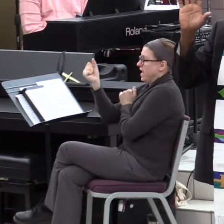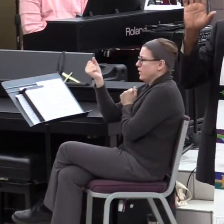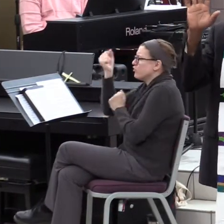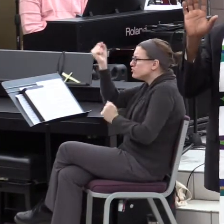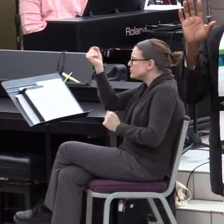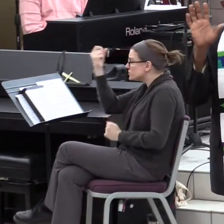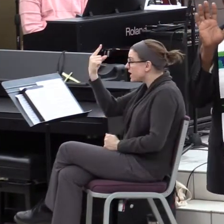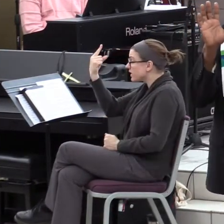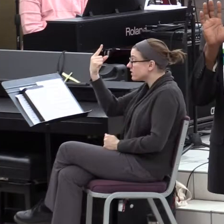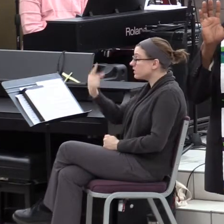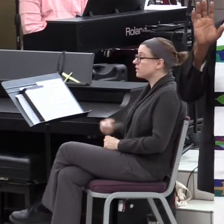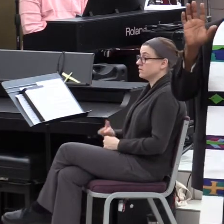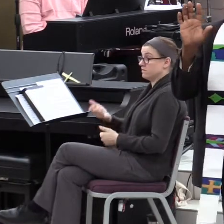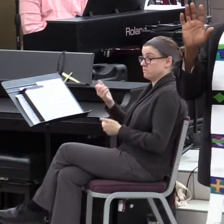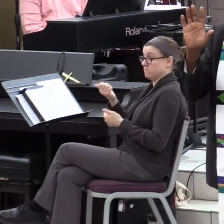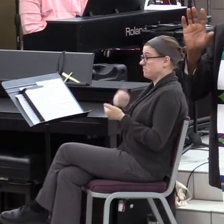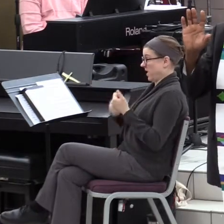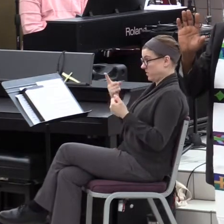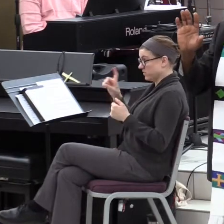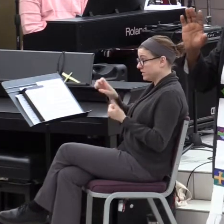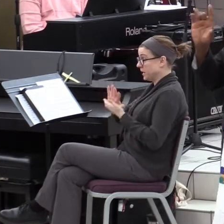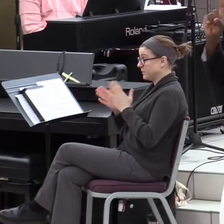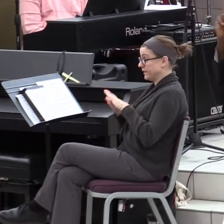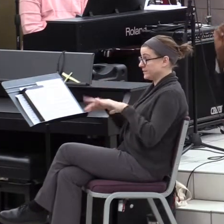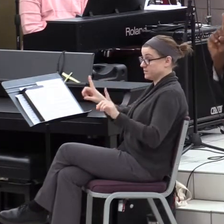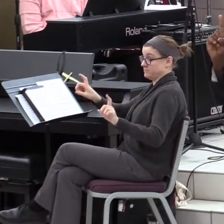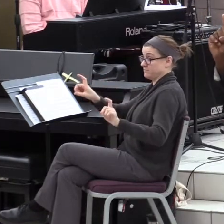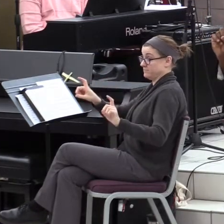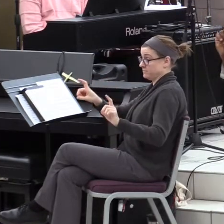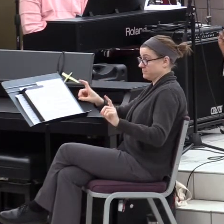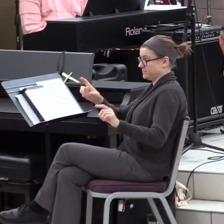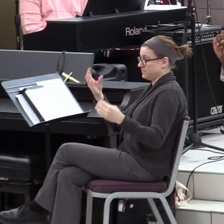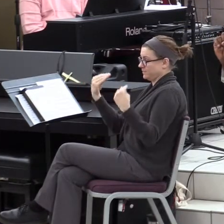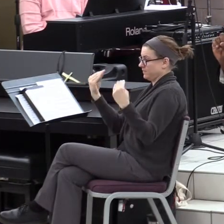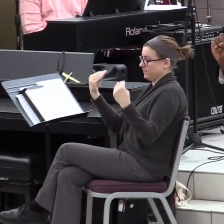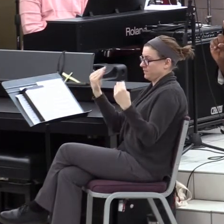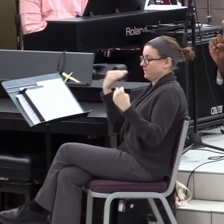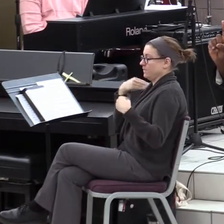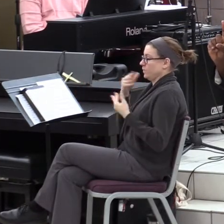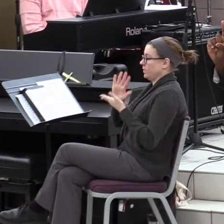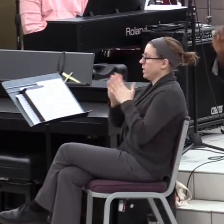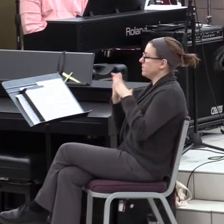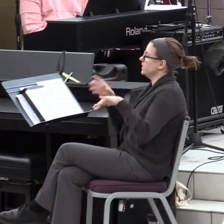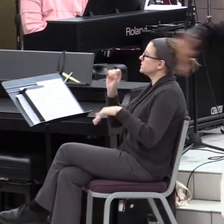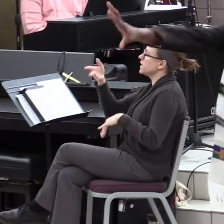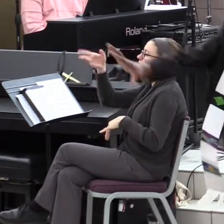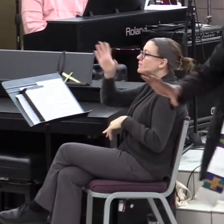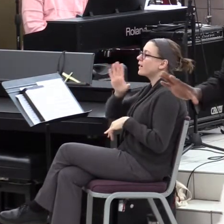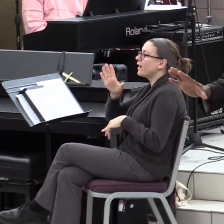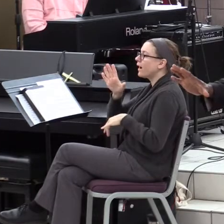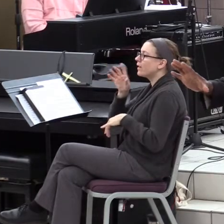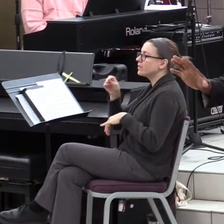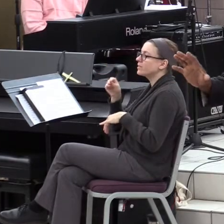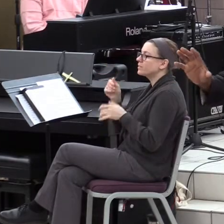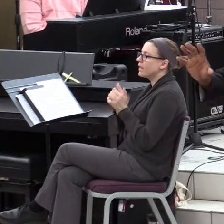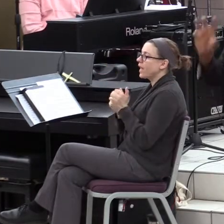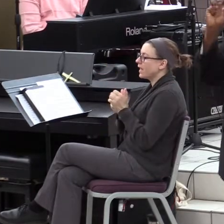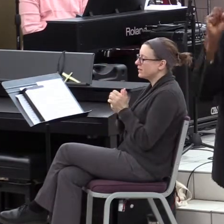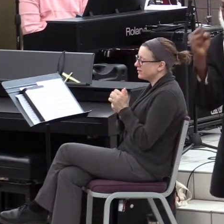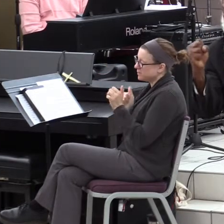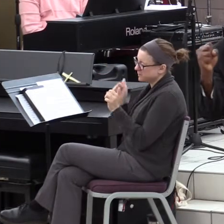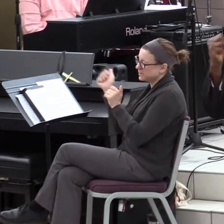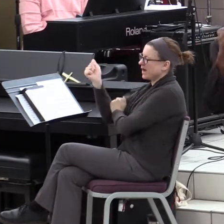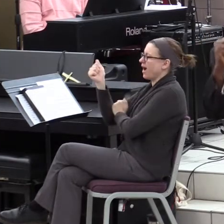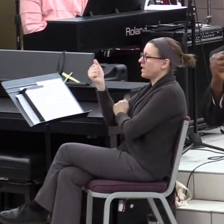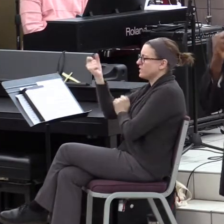Anybody need some peace? The peace of God that passes understanding